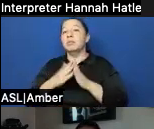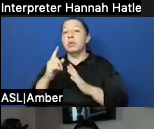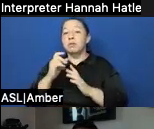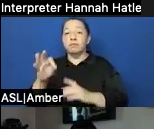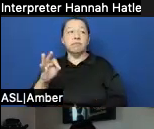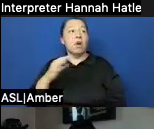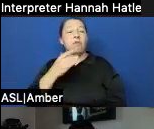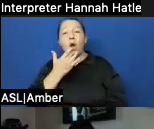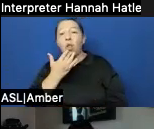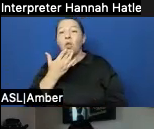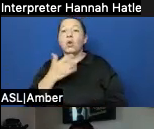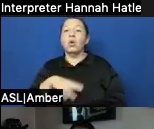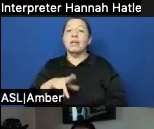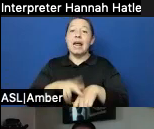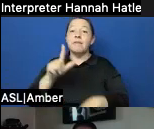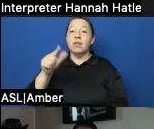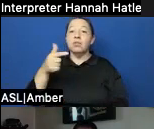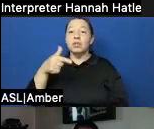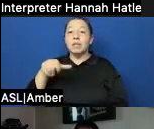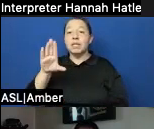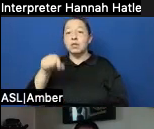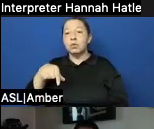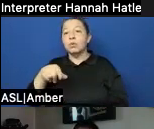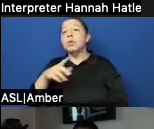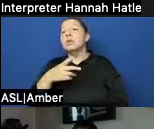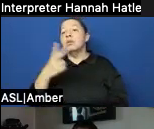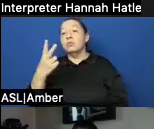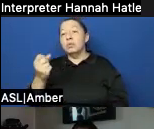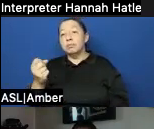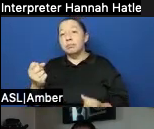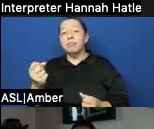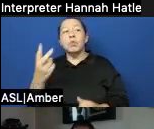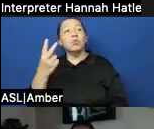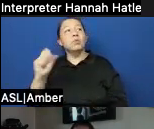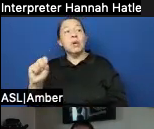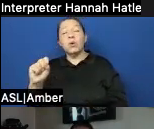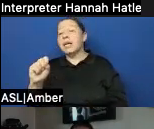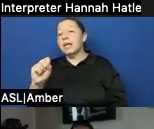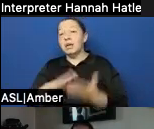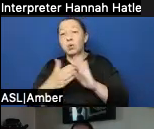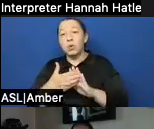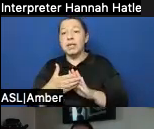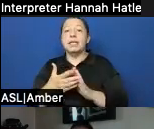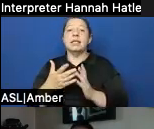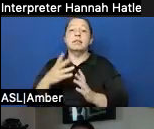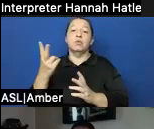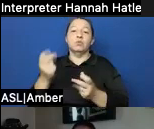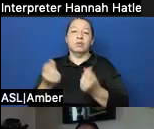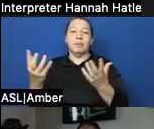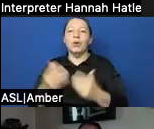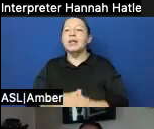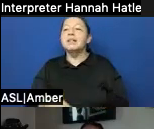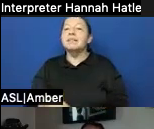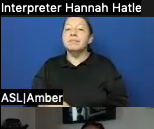community. And it does exist a lot. So we want to be inclusive when we're building that foundation